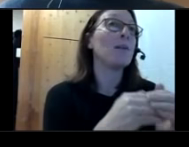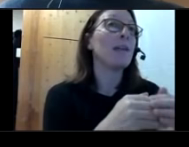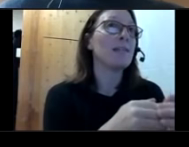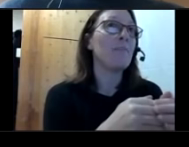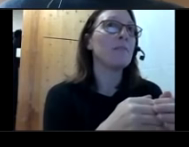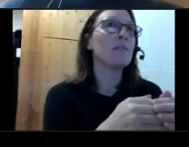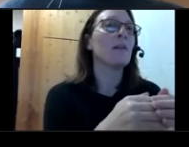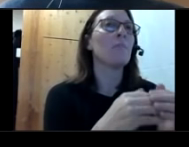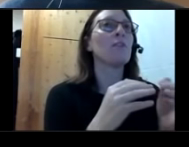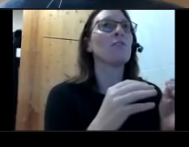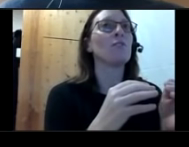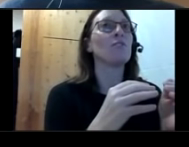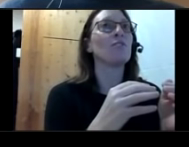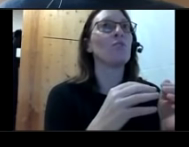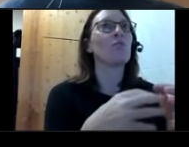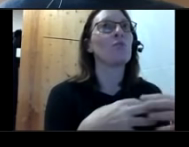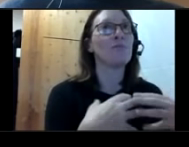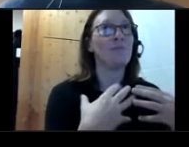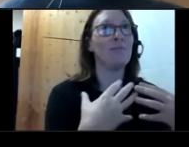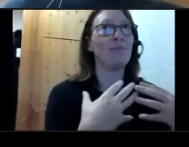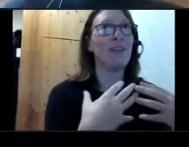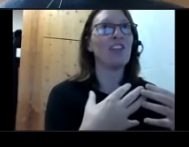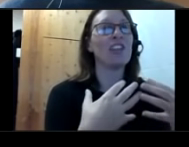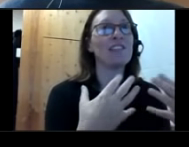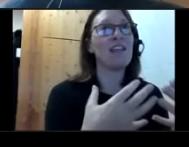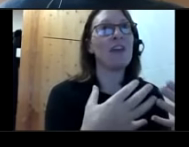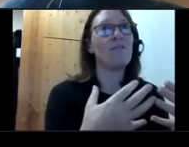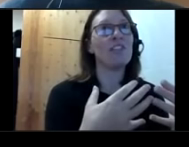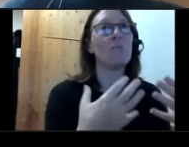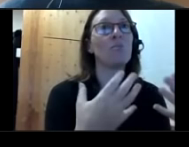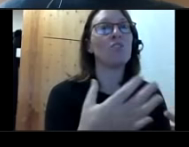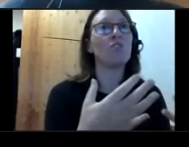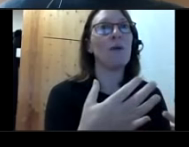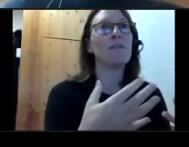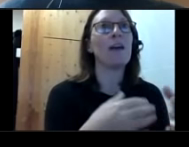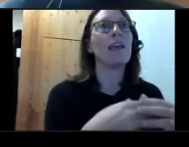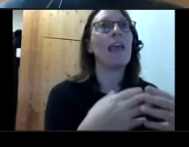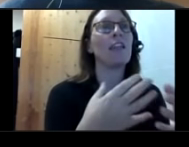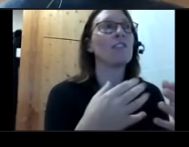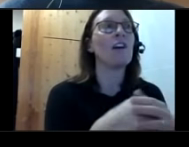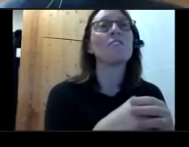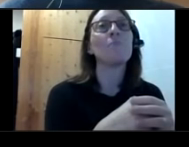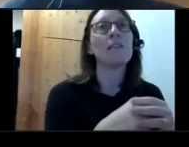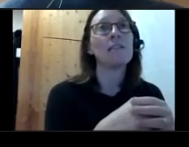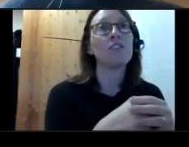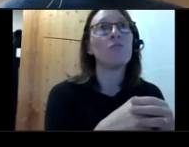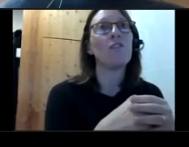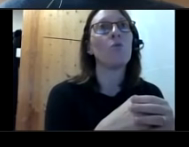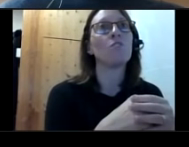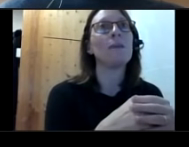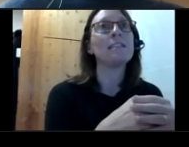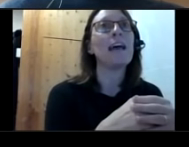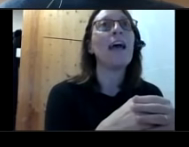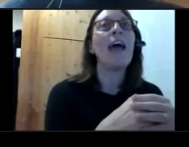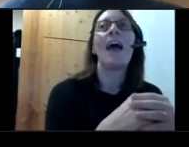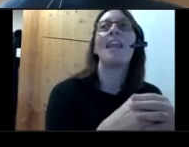is always exempt, but as soon as you actually save that video and put it on your website, it starts to be considered